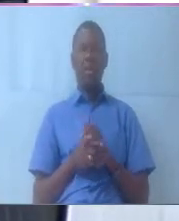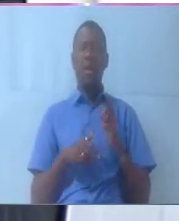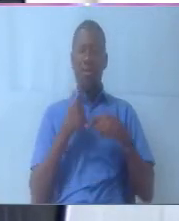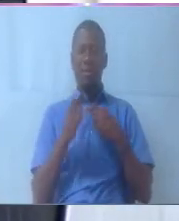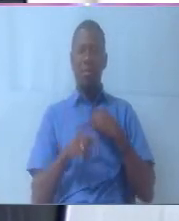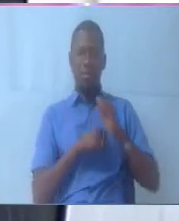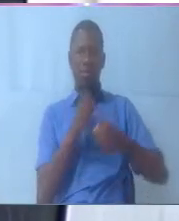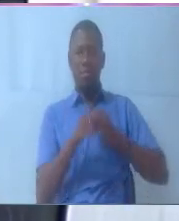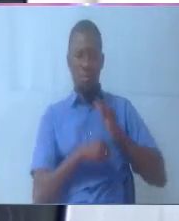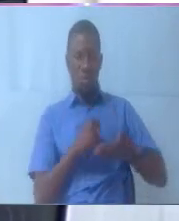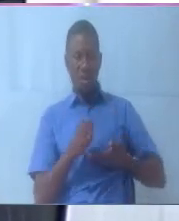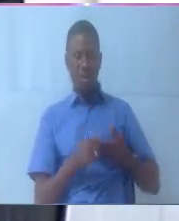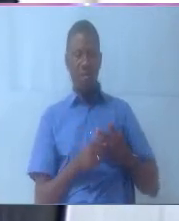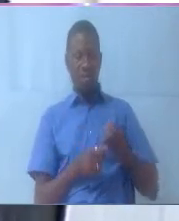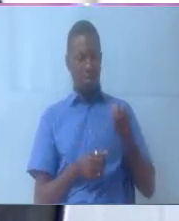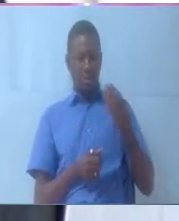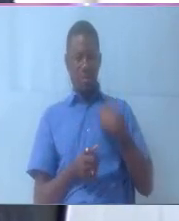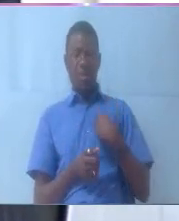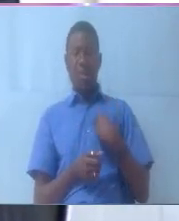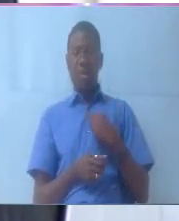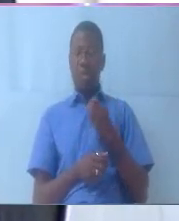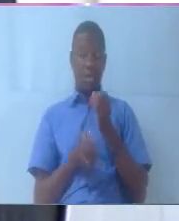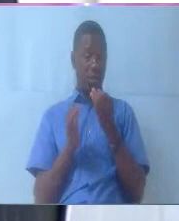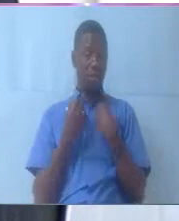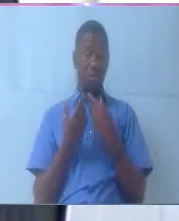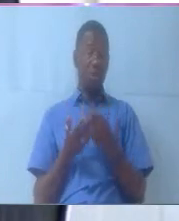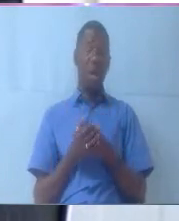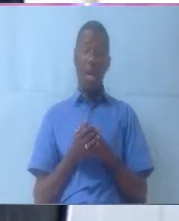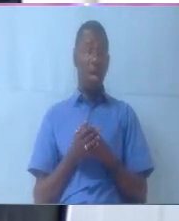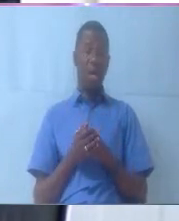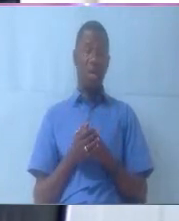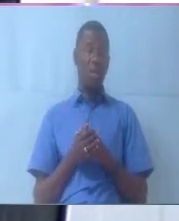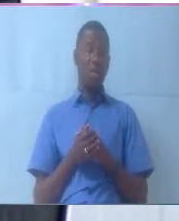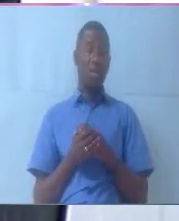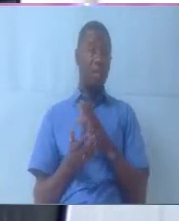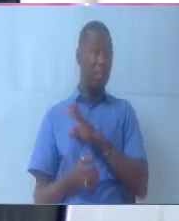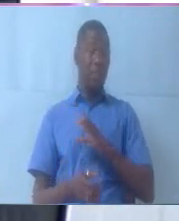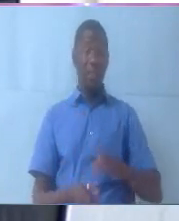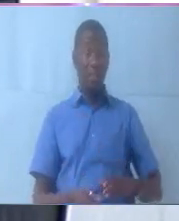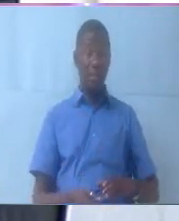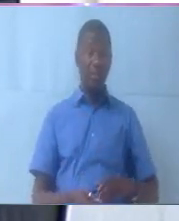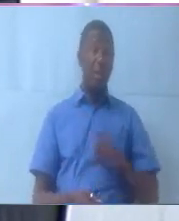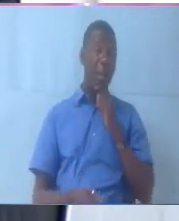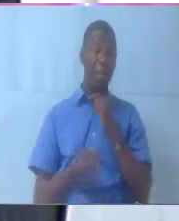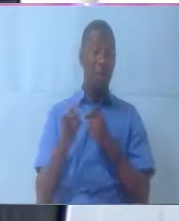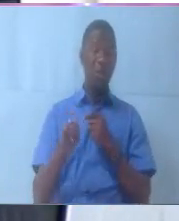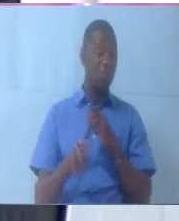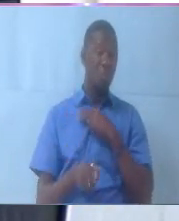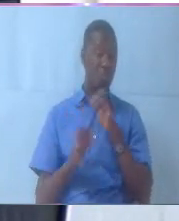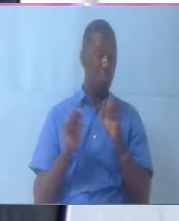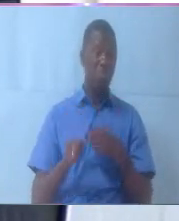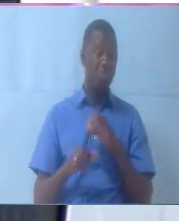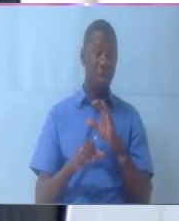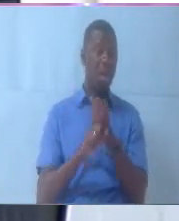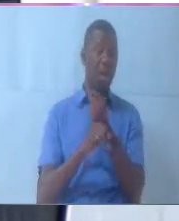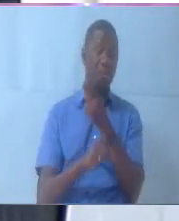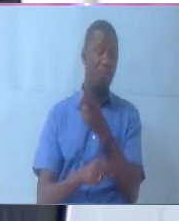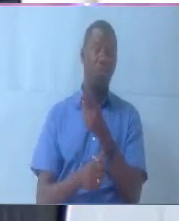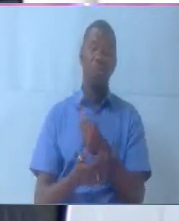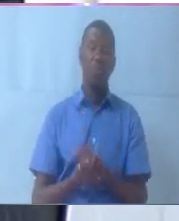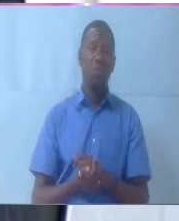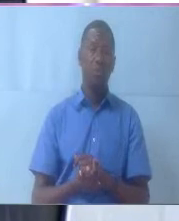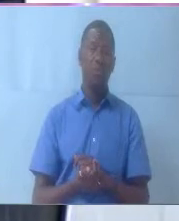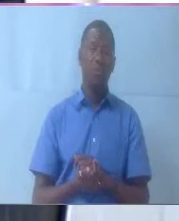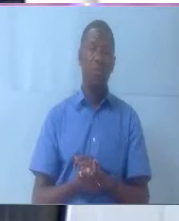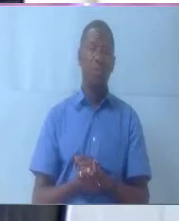and said, the Chief Justice cannot help you. Namur so muruta nanga kwenye Chief Justice te mako inola. And she has no